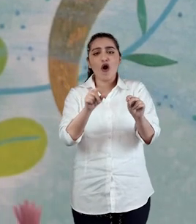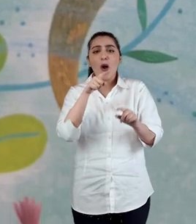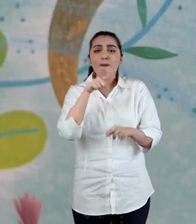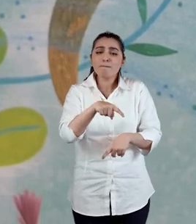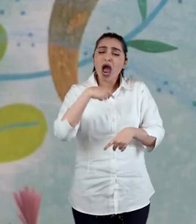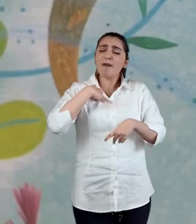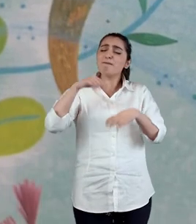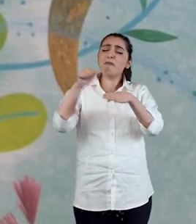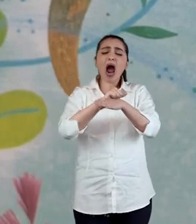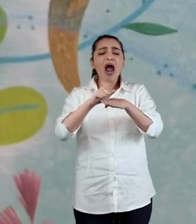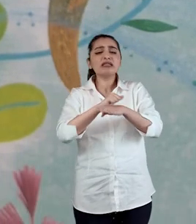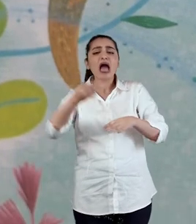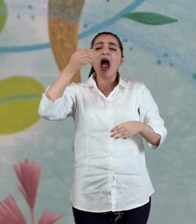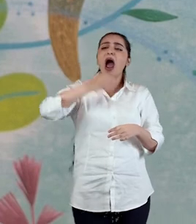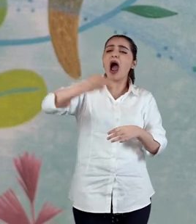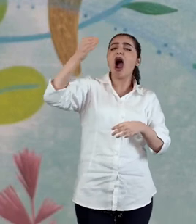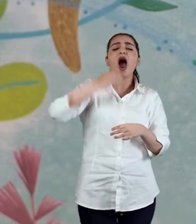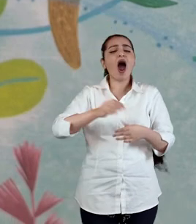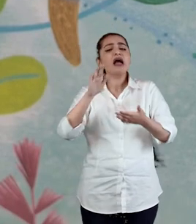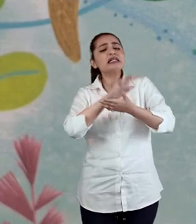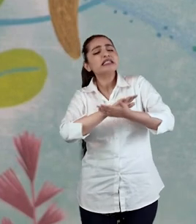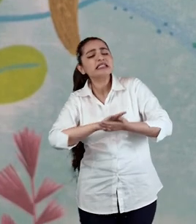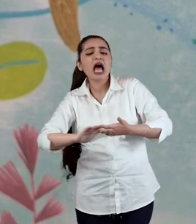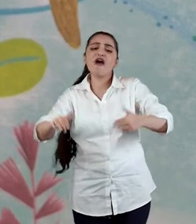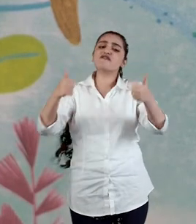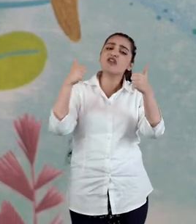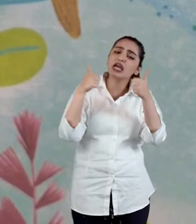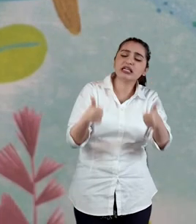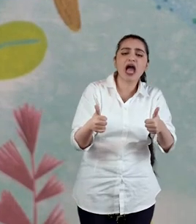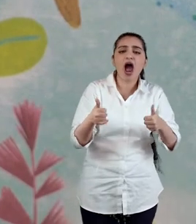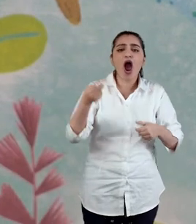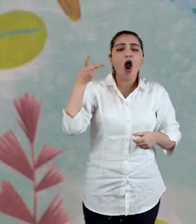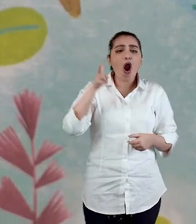And practice makes perfect whatever you do.